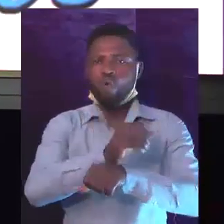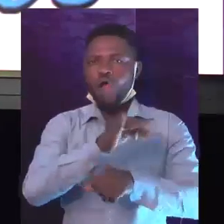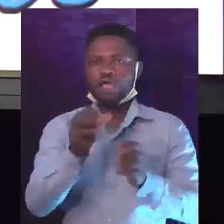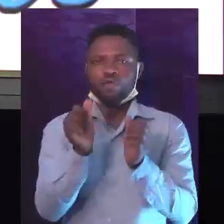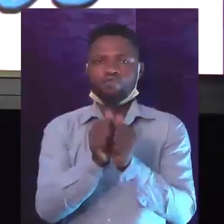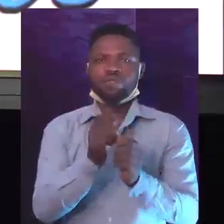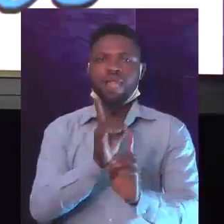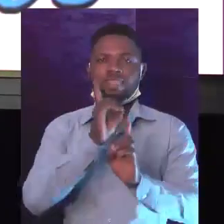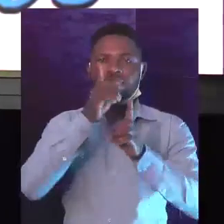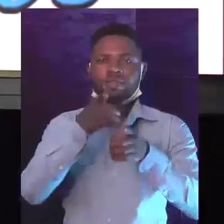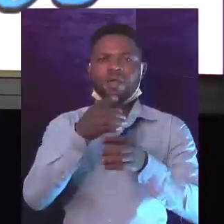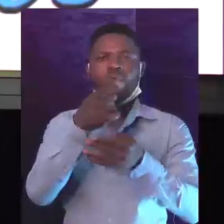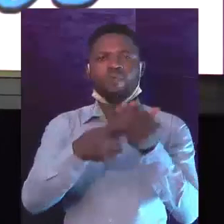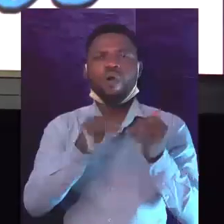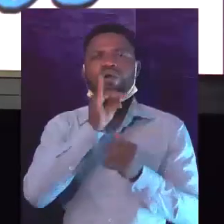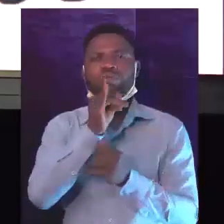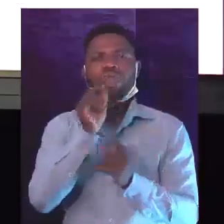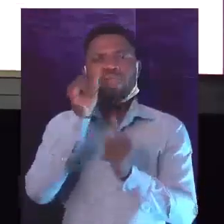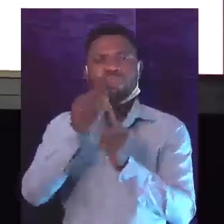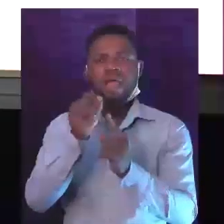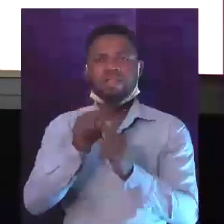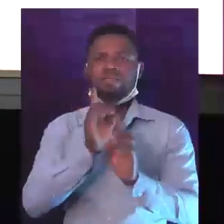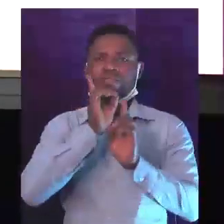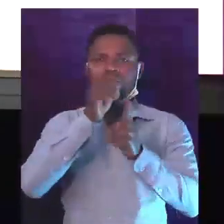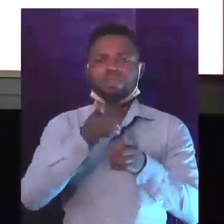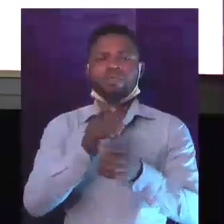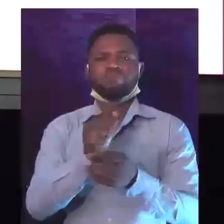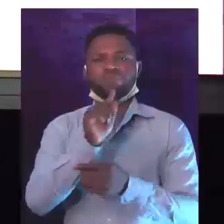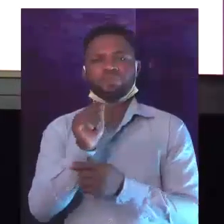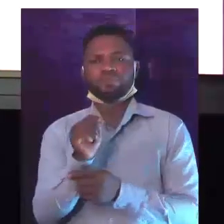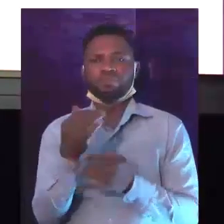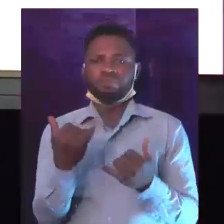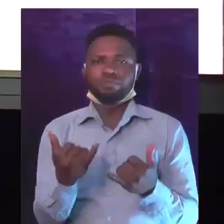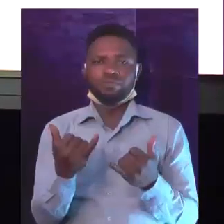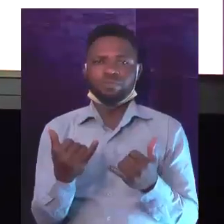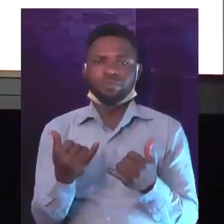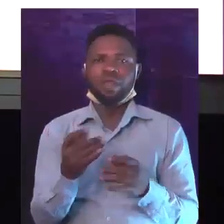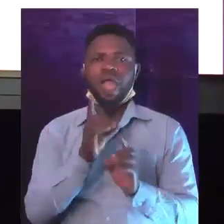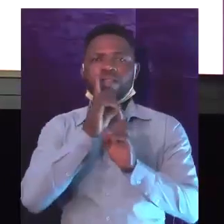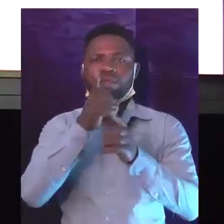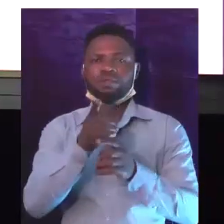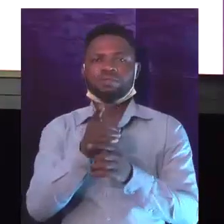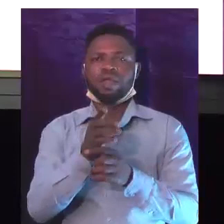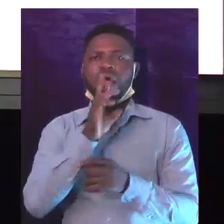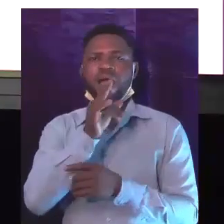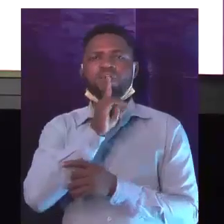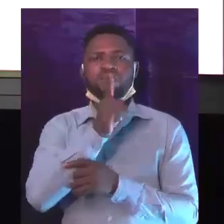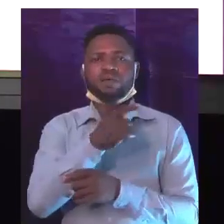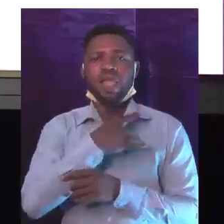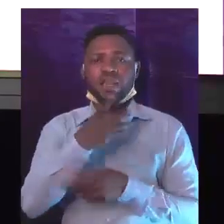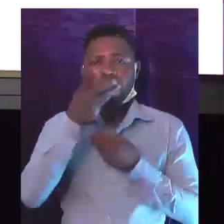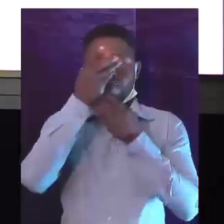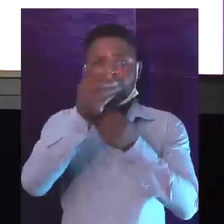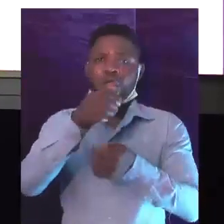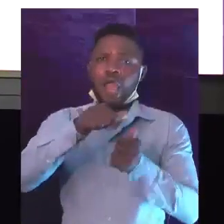with data. But what exactly is data? Now, data are facts and